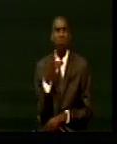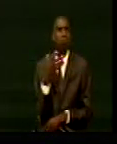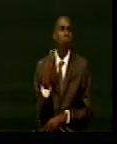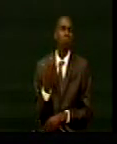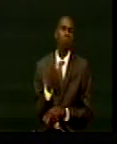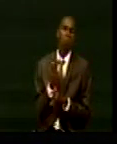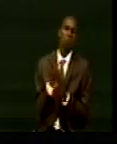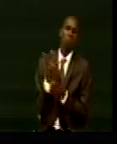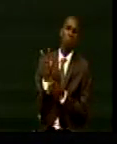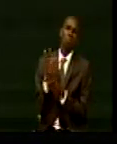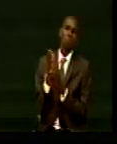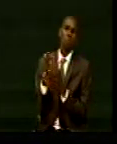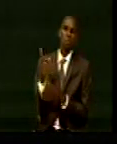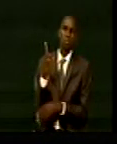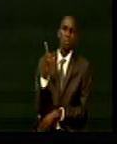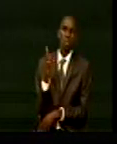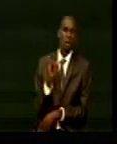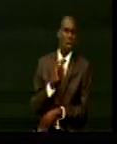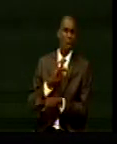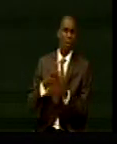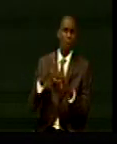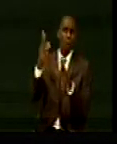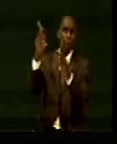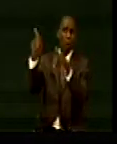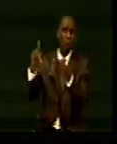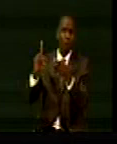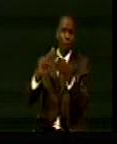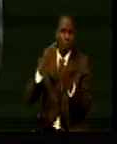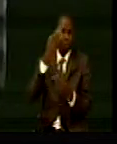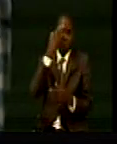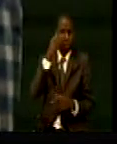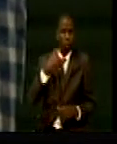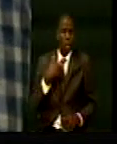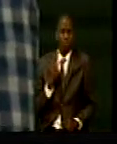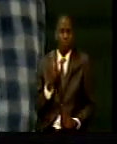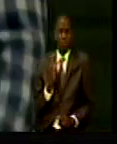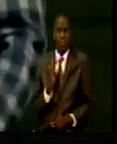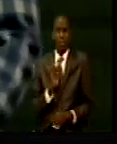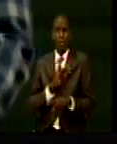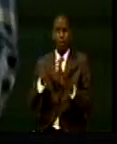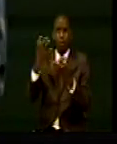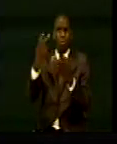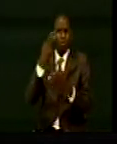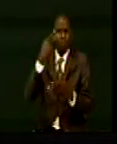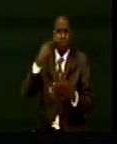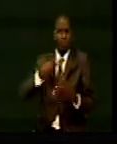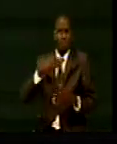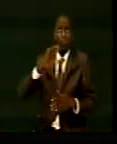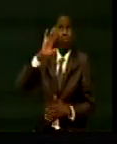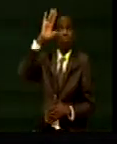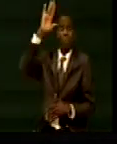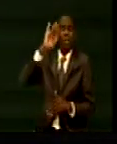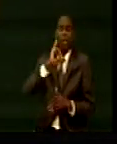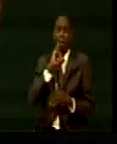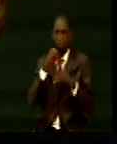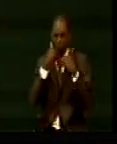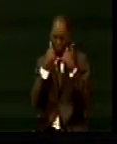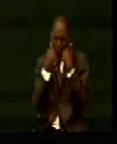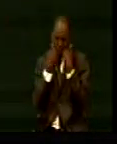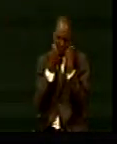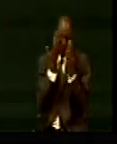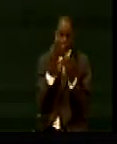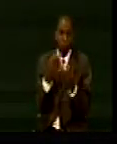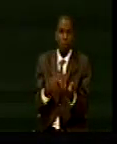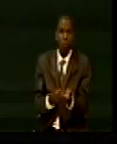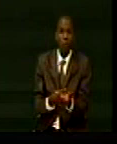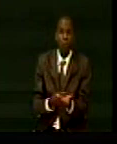say, I don't want that person to know I'm giving my life to the Lord. He's ashamed of the gospel.